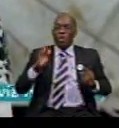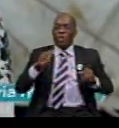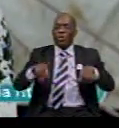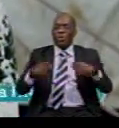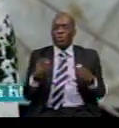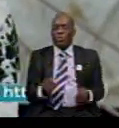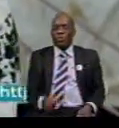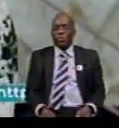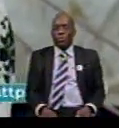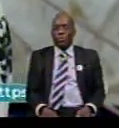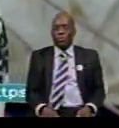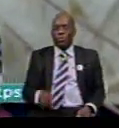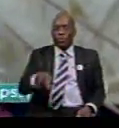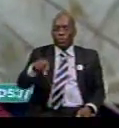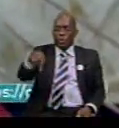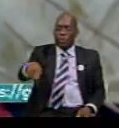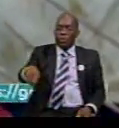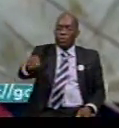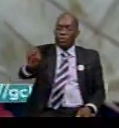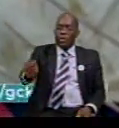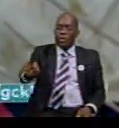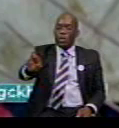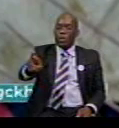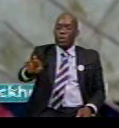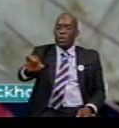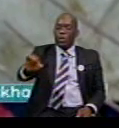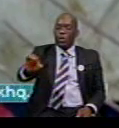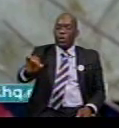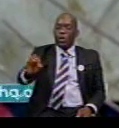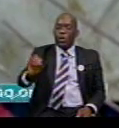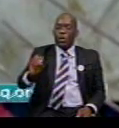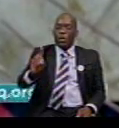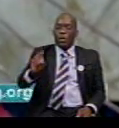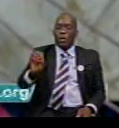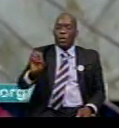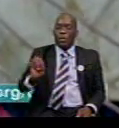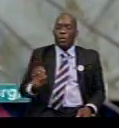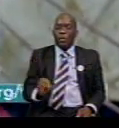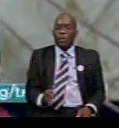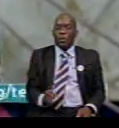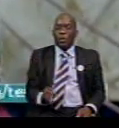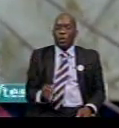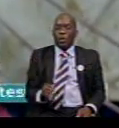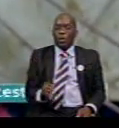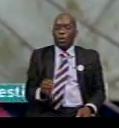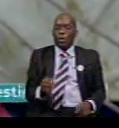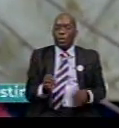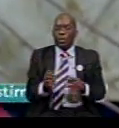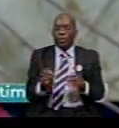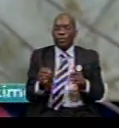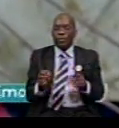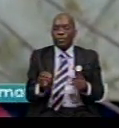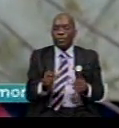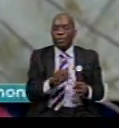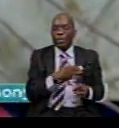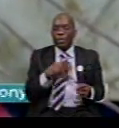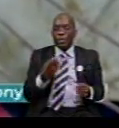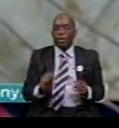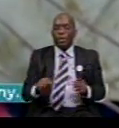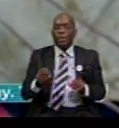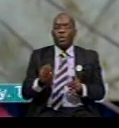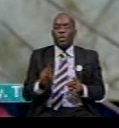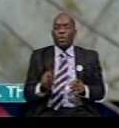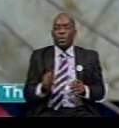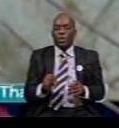do anything. 2021 October, I was working at the office and my boss was asking me, because the situation happened at my office that